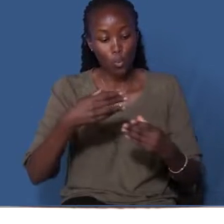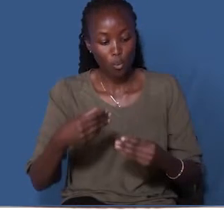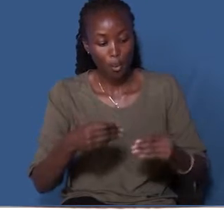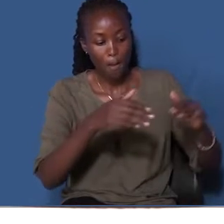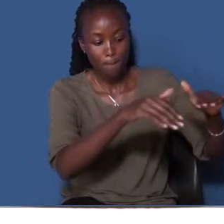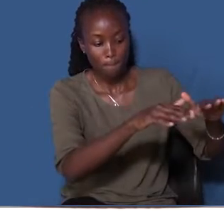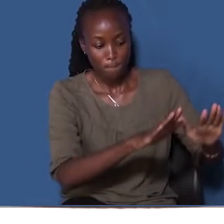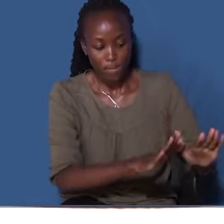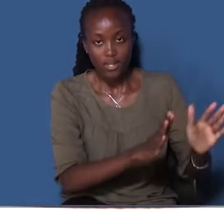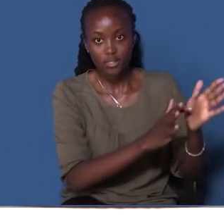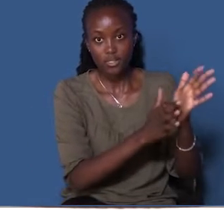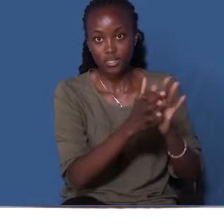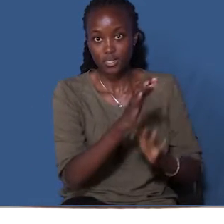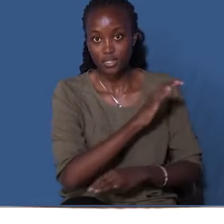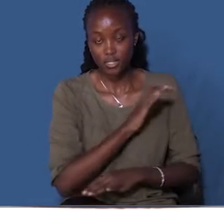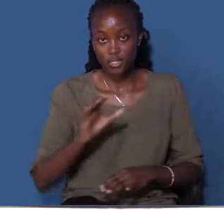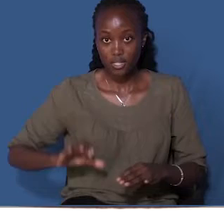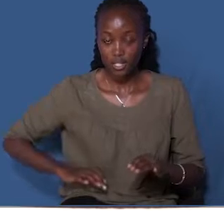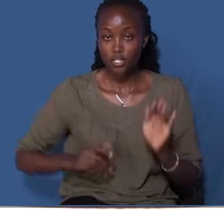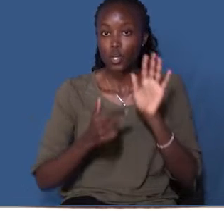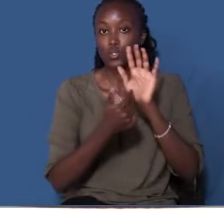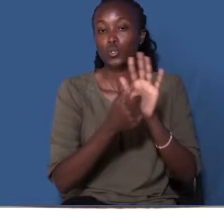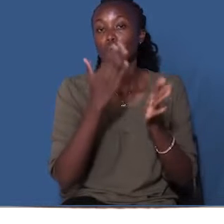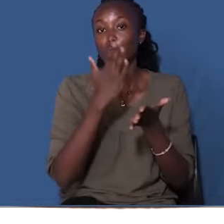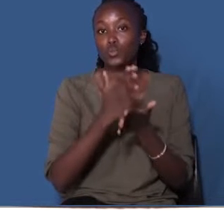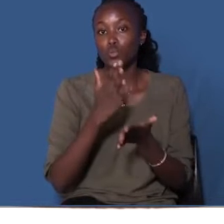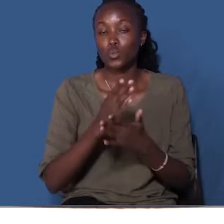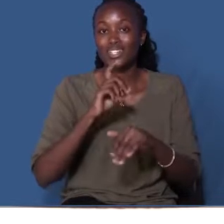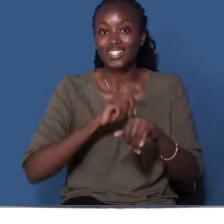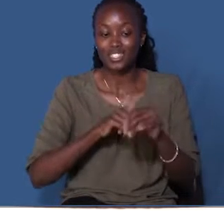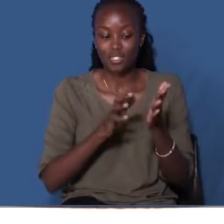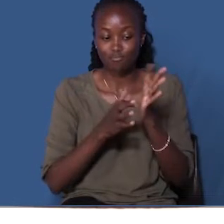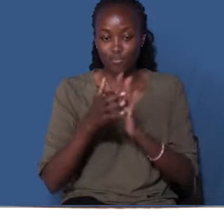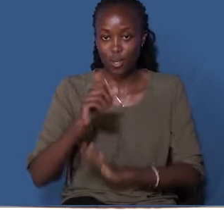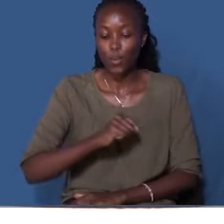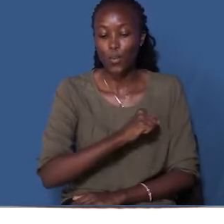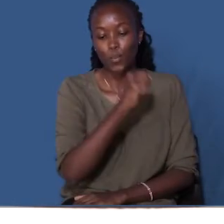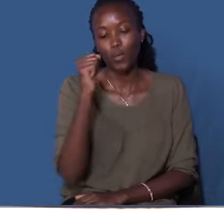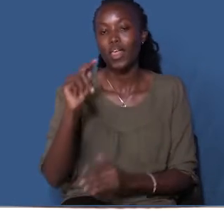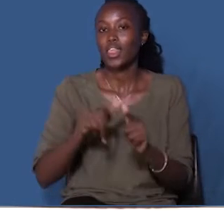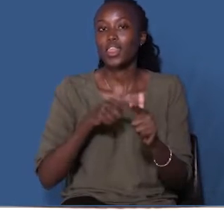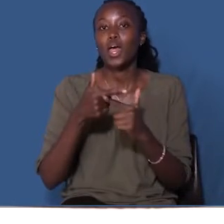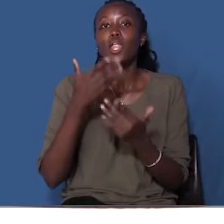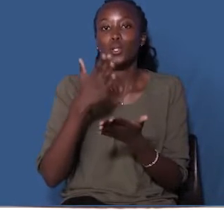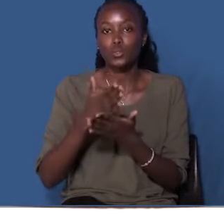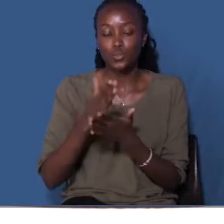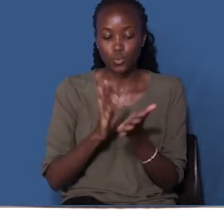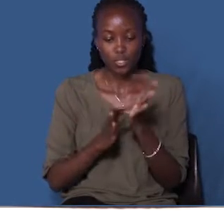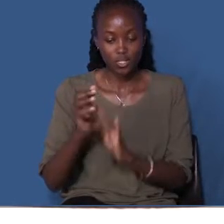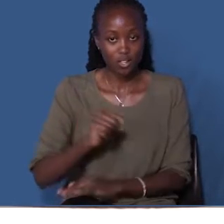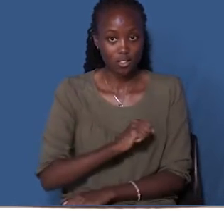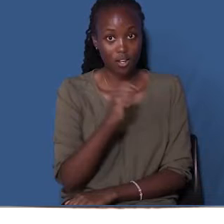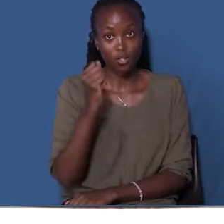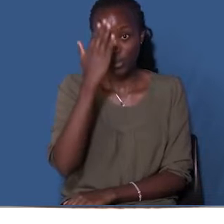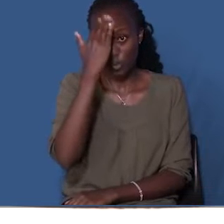Christ would prove that when he resurrects, then it's a reality. And indeed, he resurrected and it became a reality because